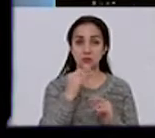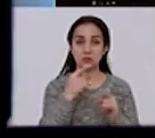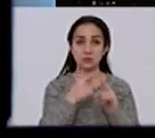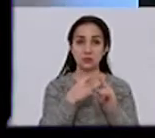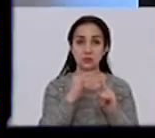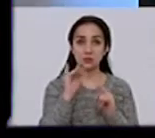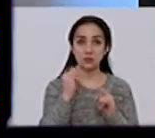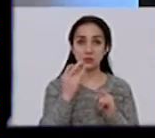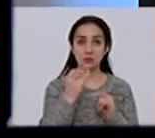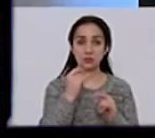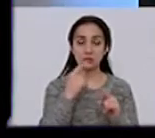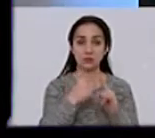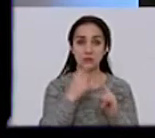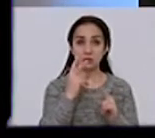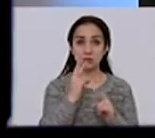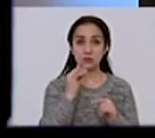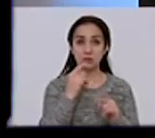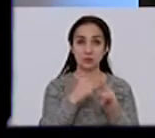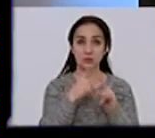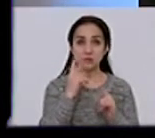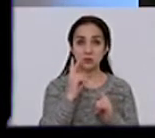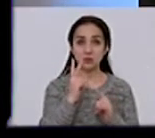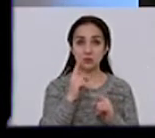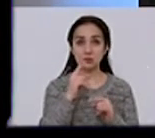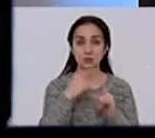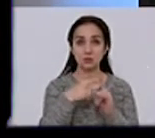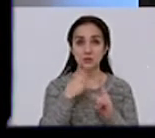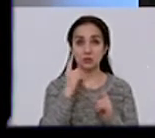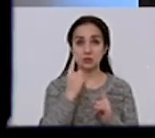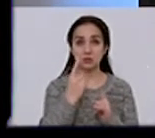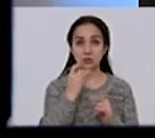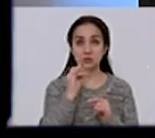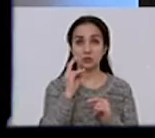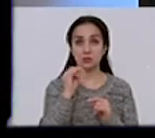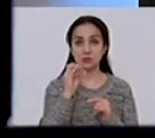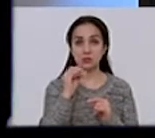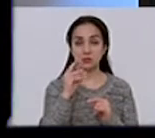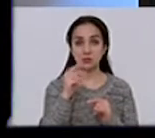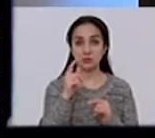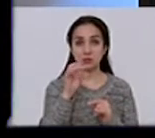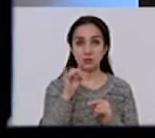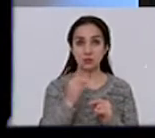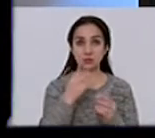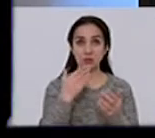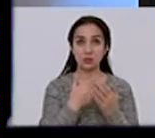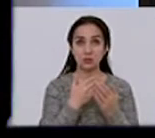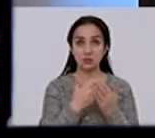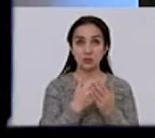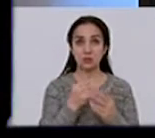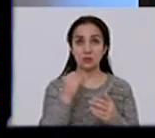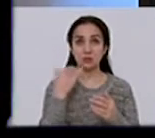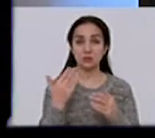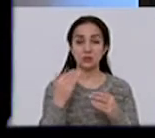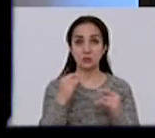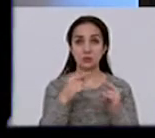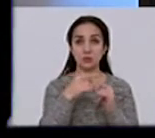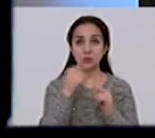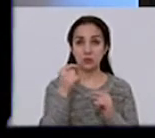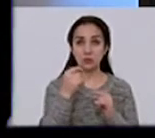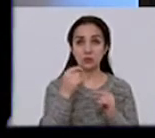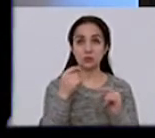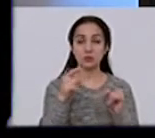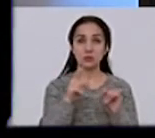funksiyaning xk xk plus 1 kesmadagi, masalan, chap uchi